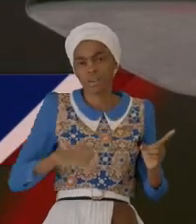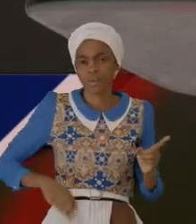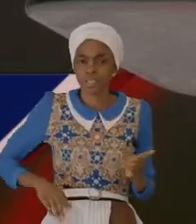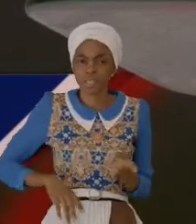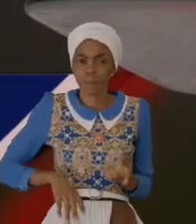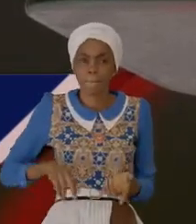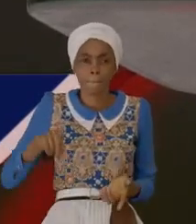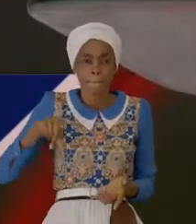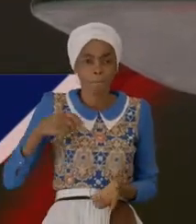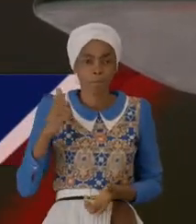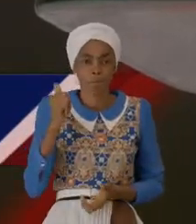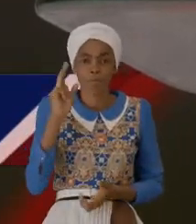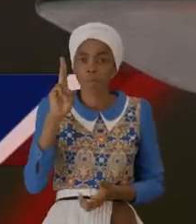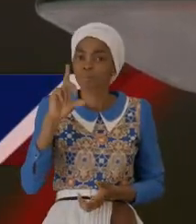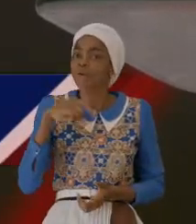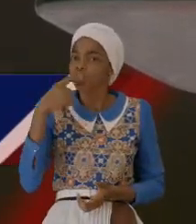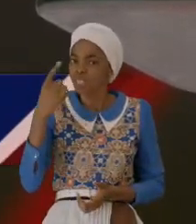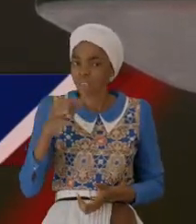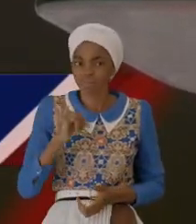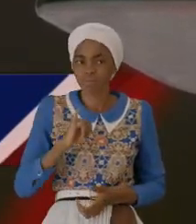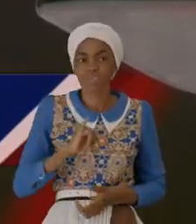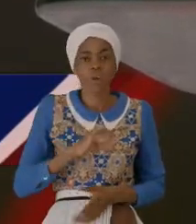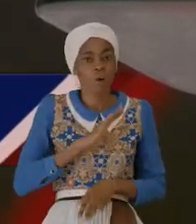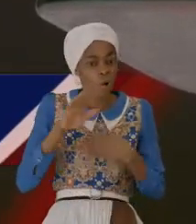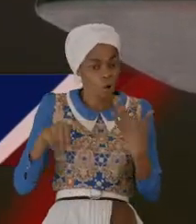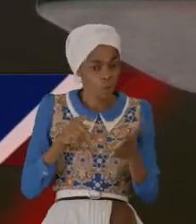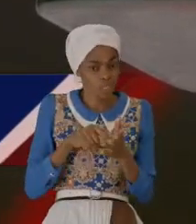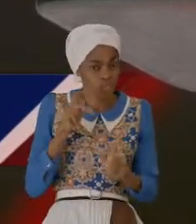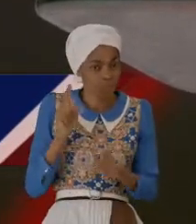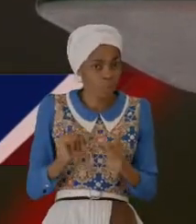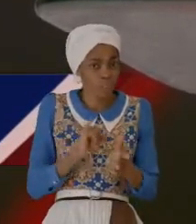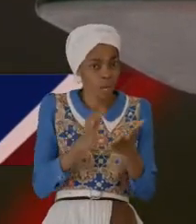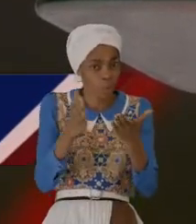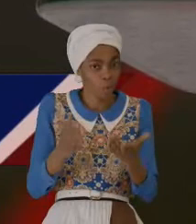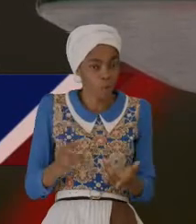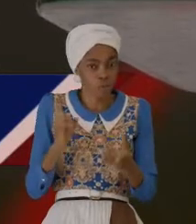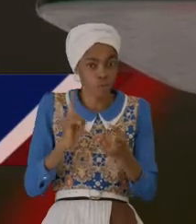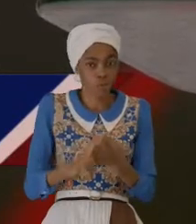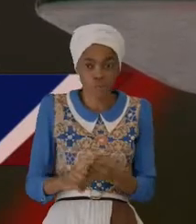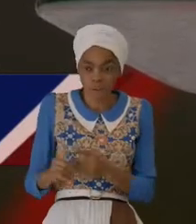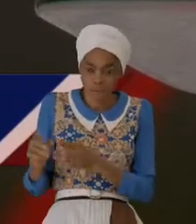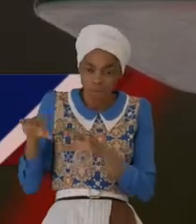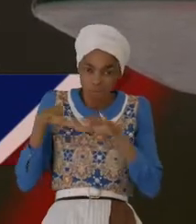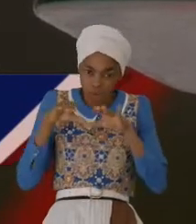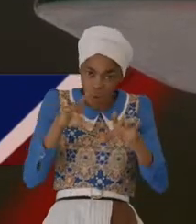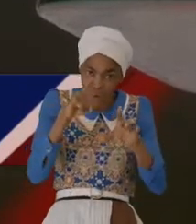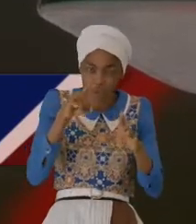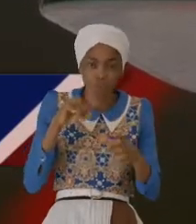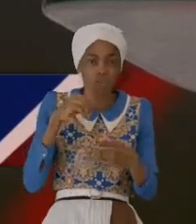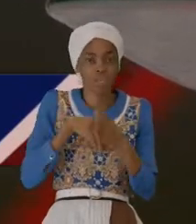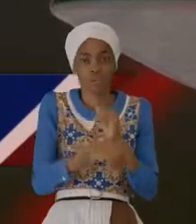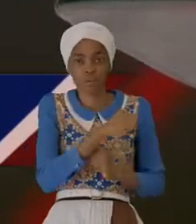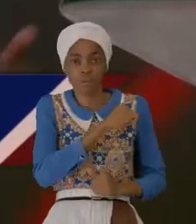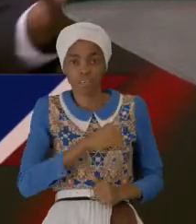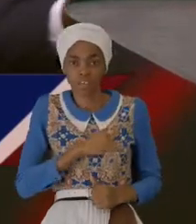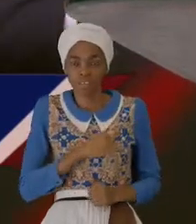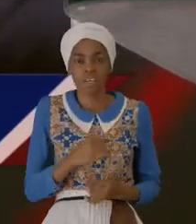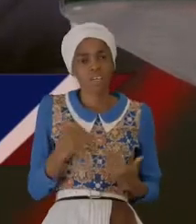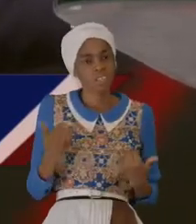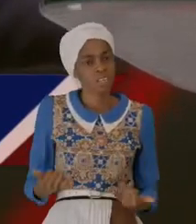said all those people that want to get you off into circumcision now circumcision